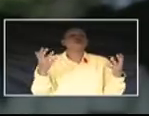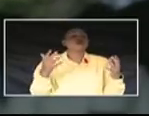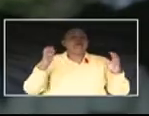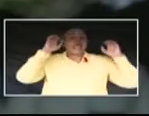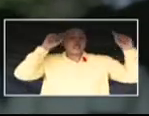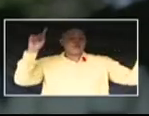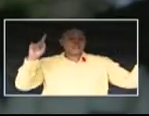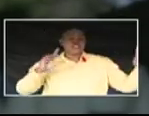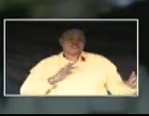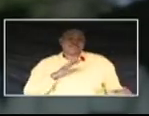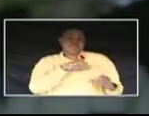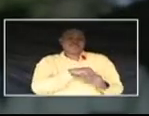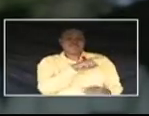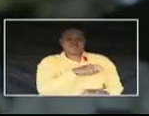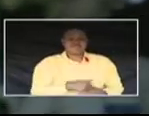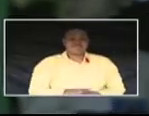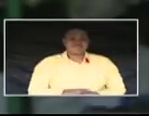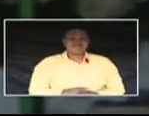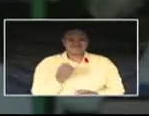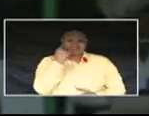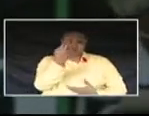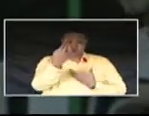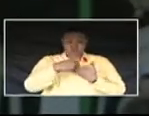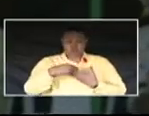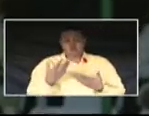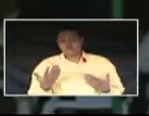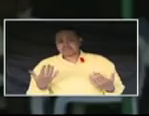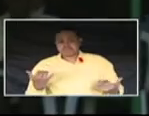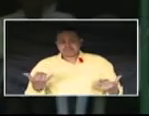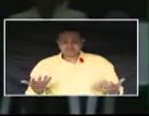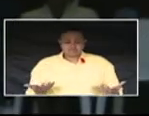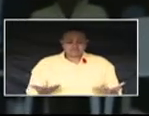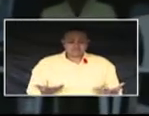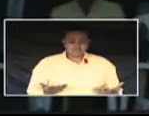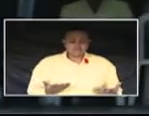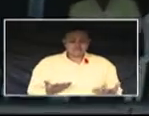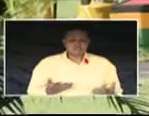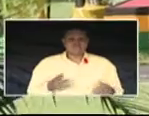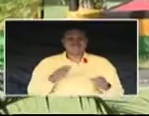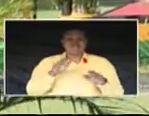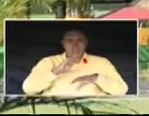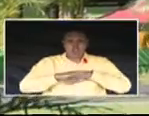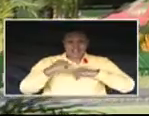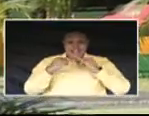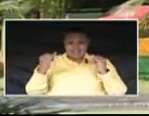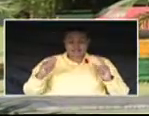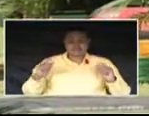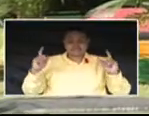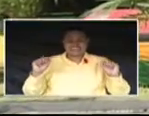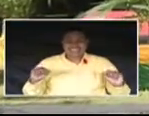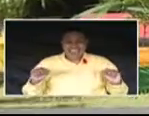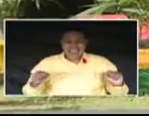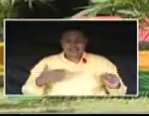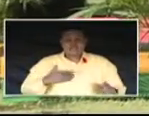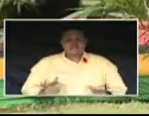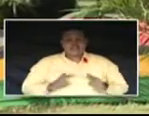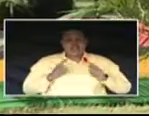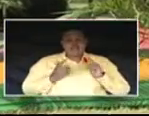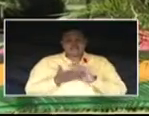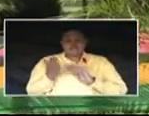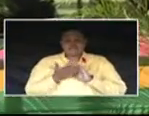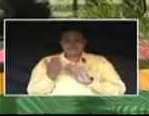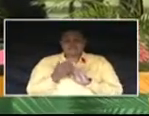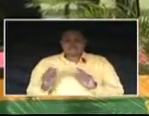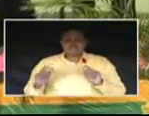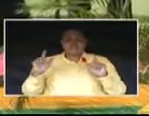education. So if you'd like to join the feed, we do have a live feed